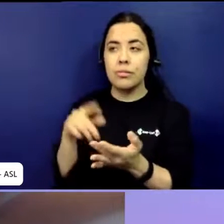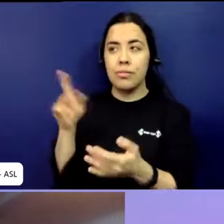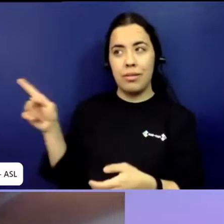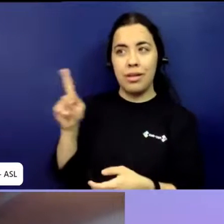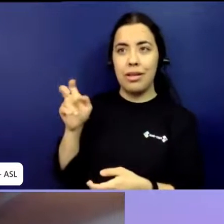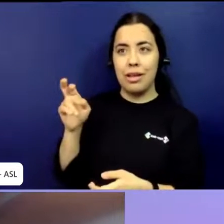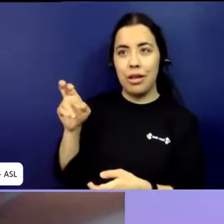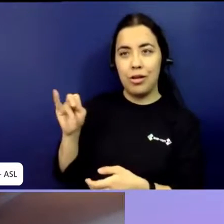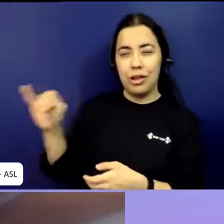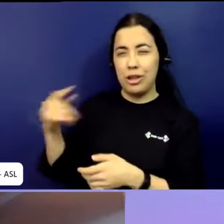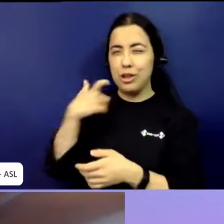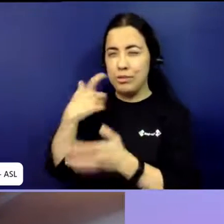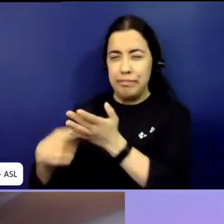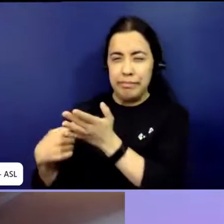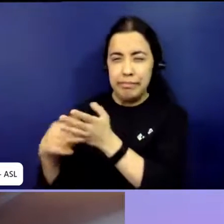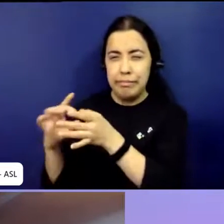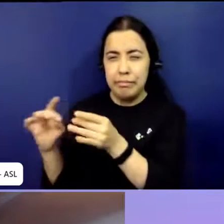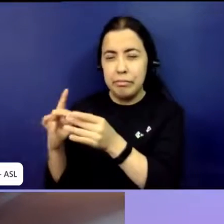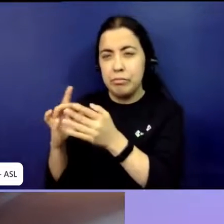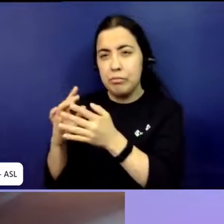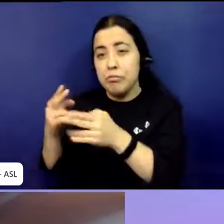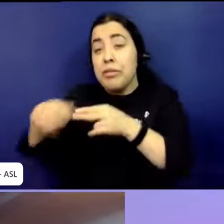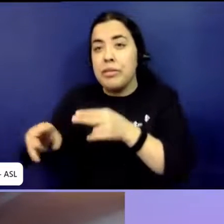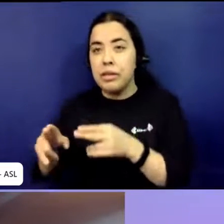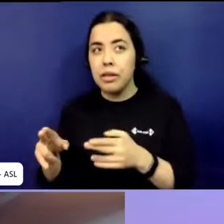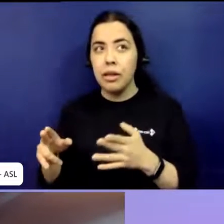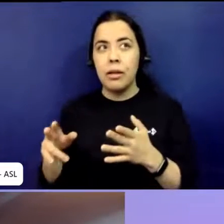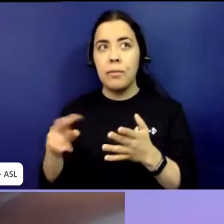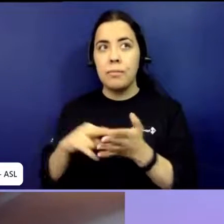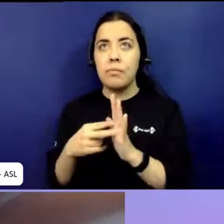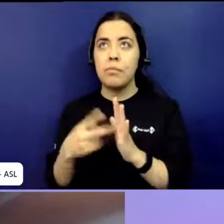to, where we could